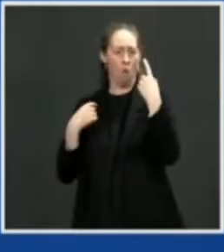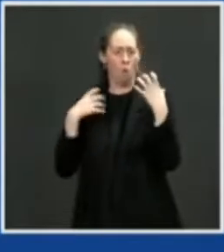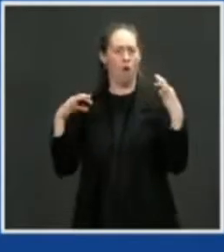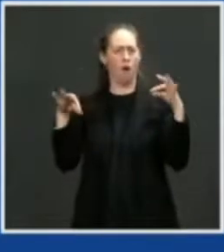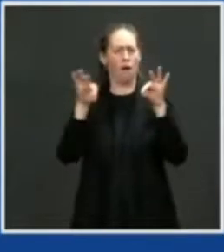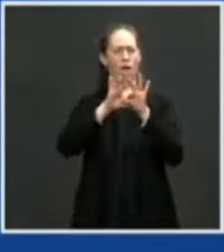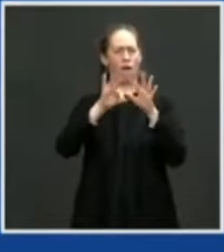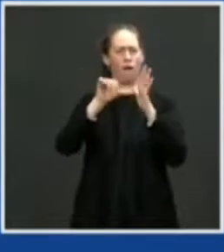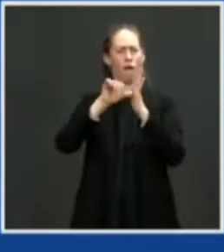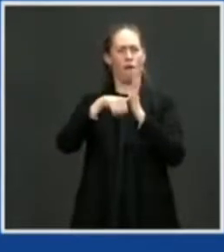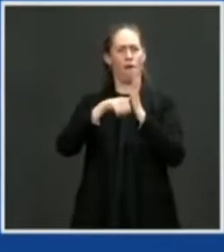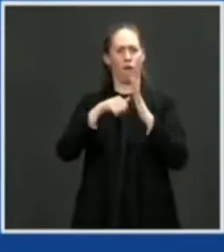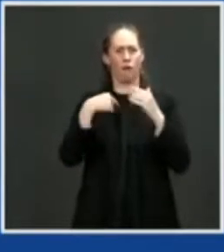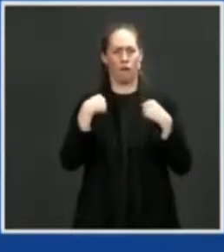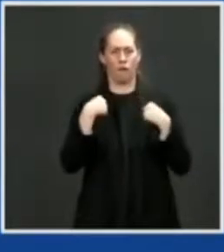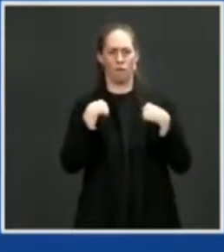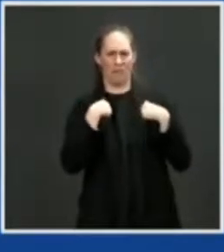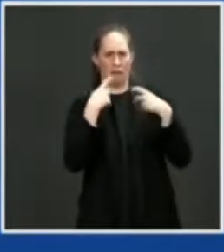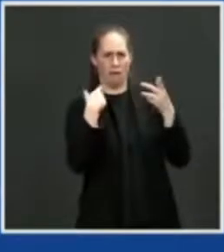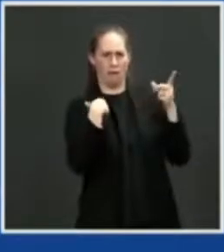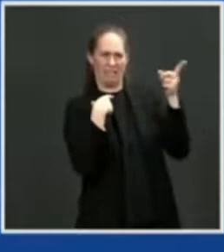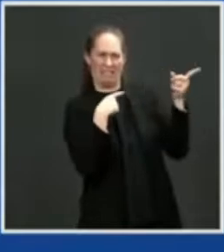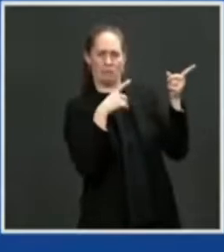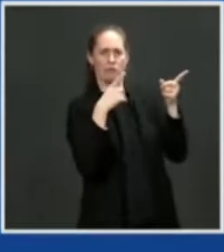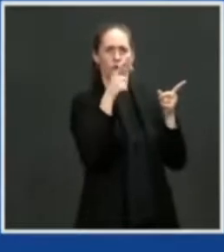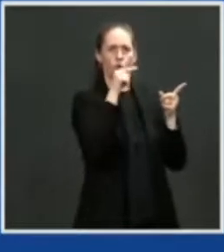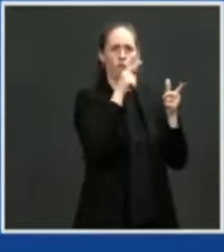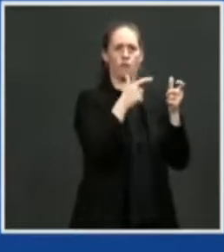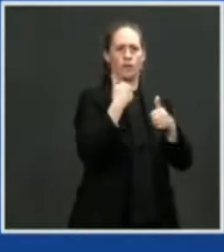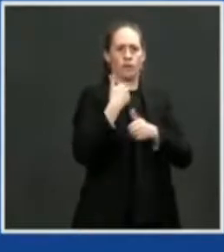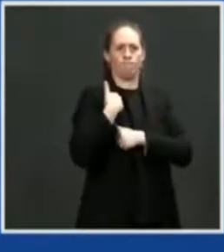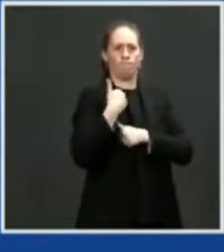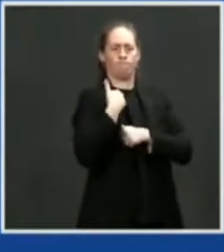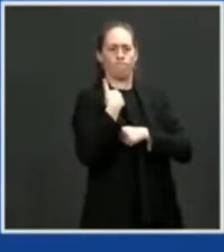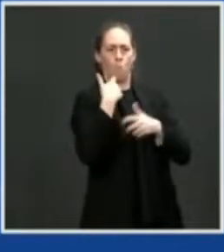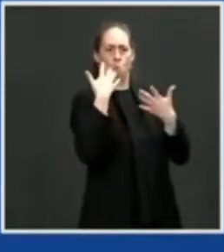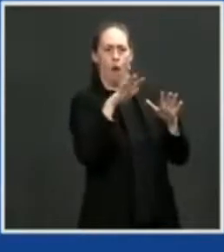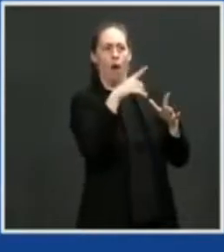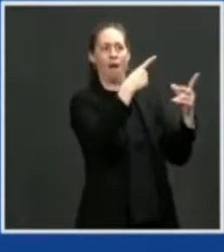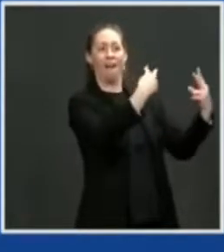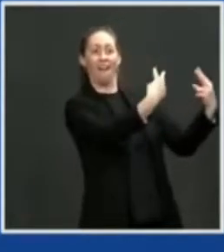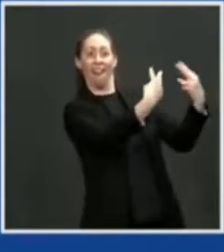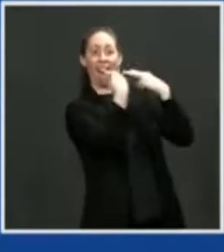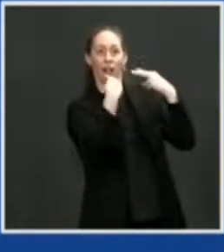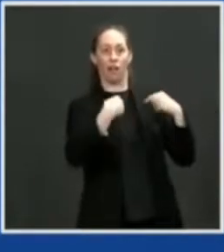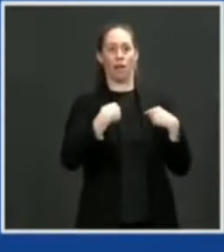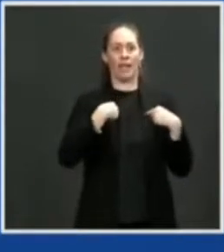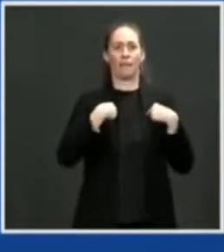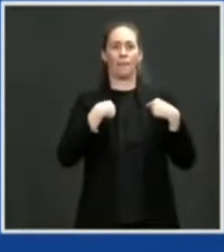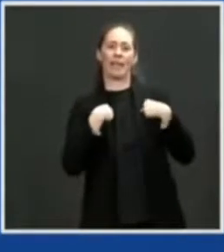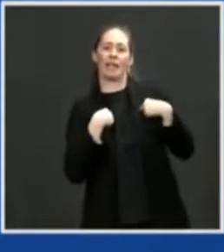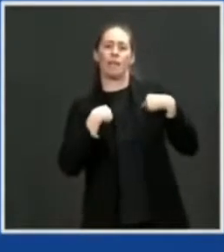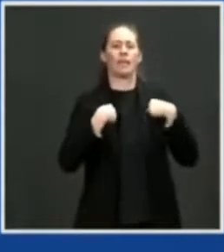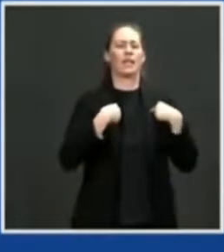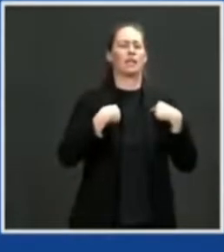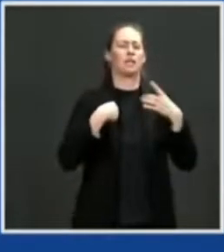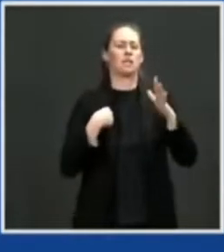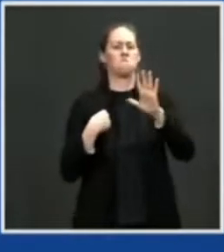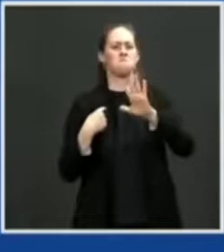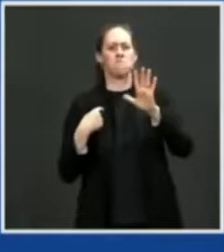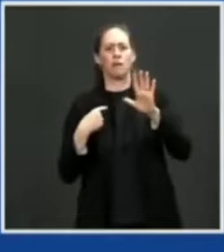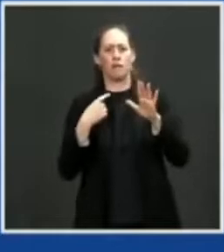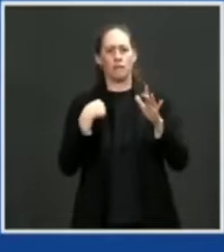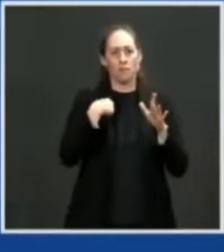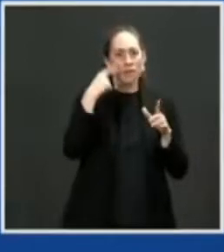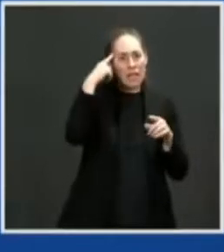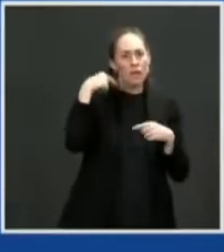chief folks have gone down, is I don't want to become the issue. I don't want to be, Yeah. you know how little bringing kids all love the me. Secret Service and everybody